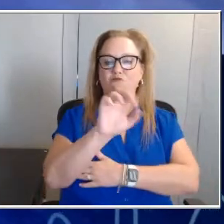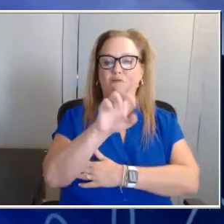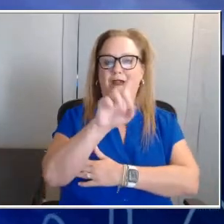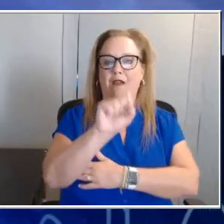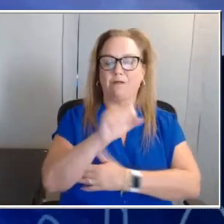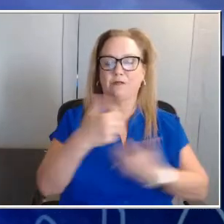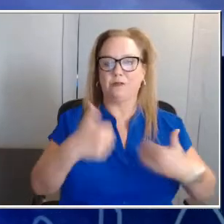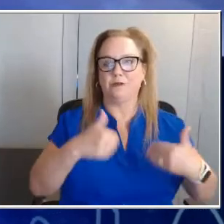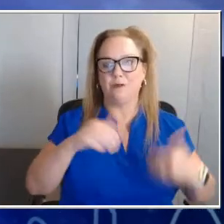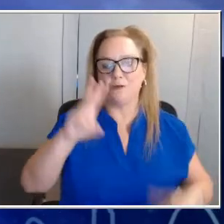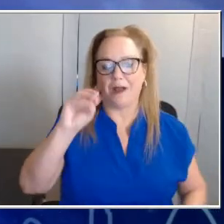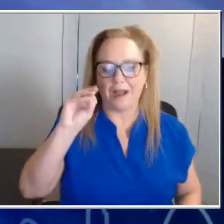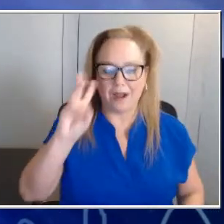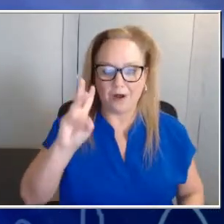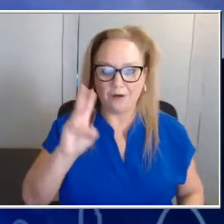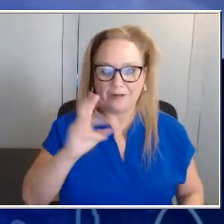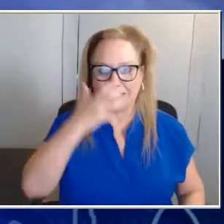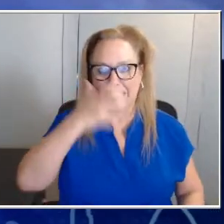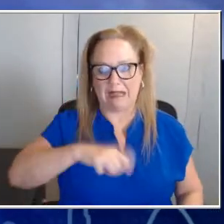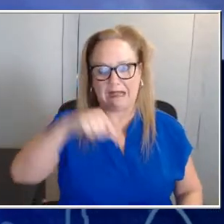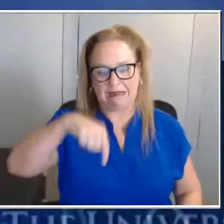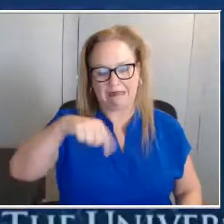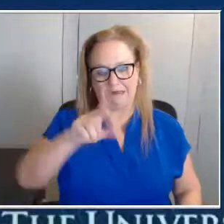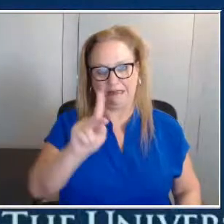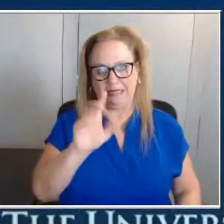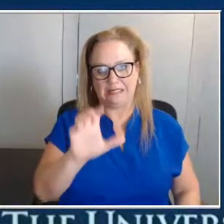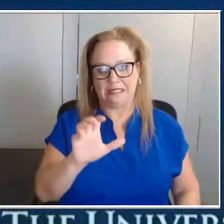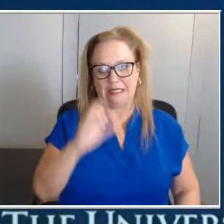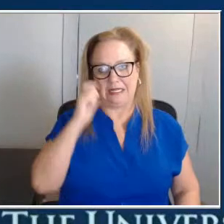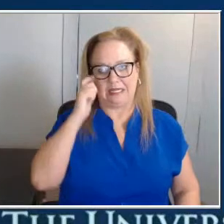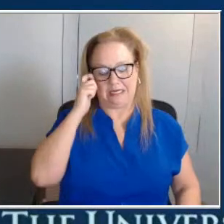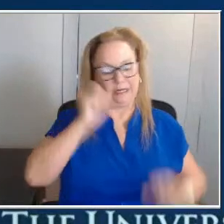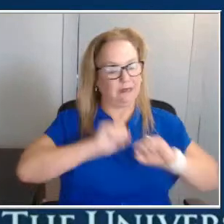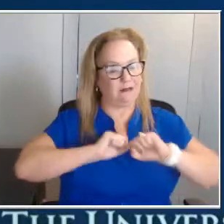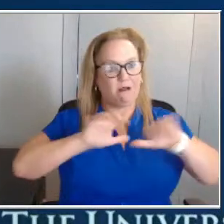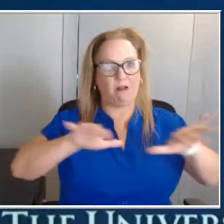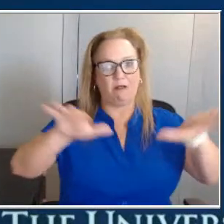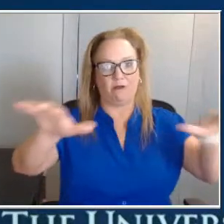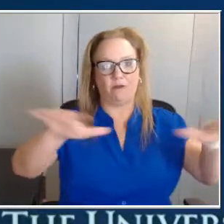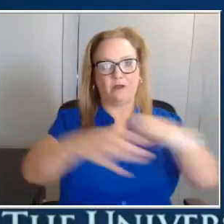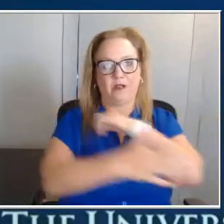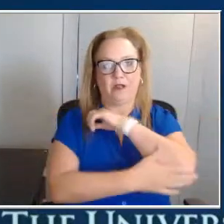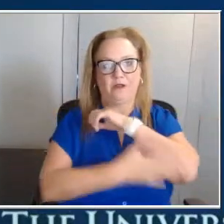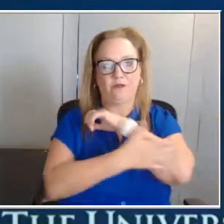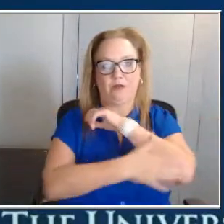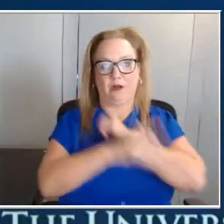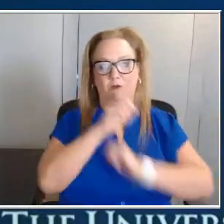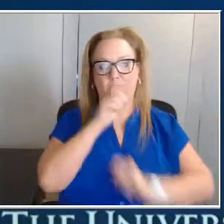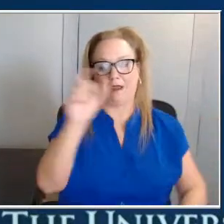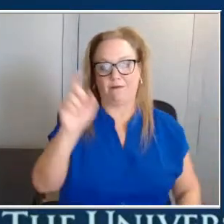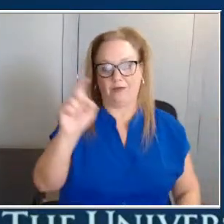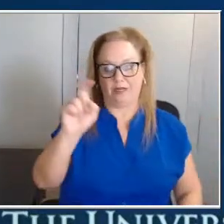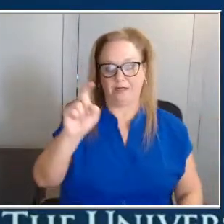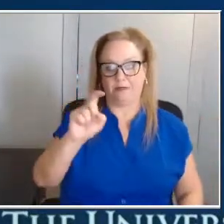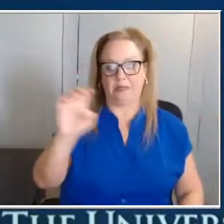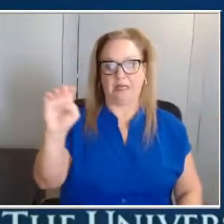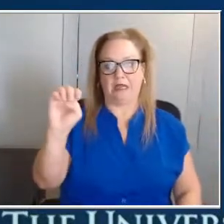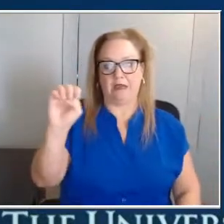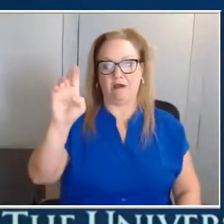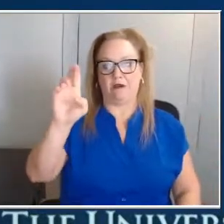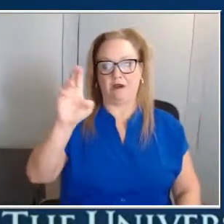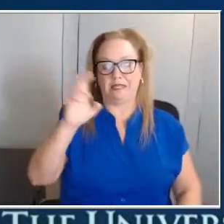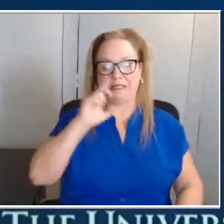Wow. It's hot here in Kansas City and across the country. Fortunately, we're not Phoenix, but our emergency department has seen an uptick in